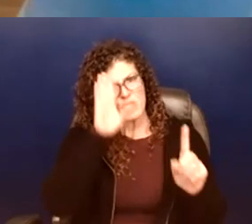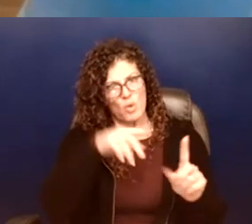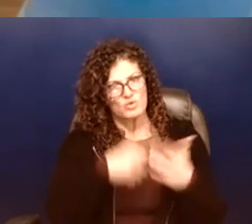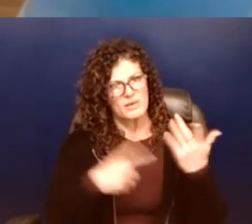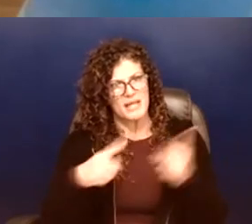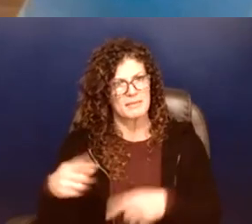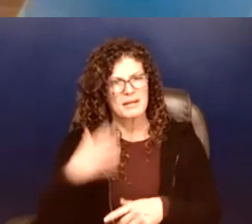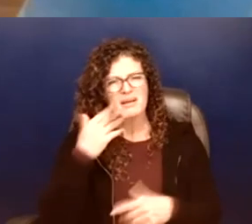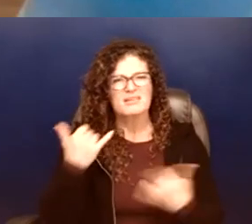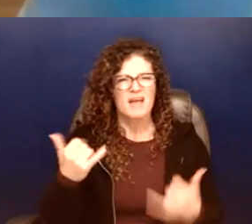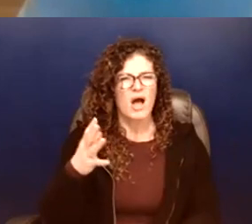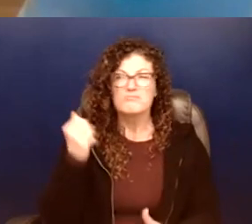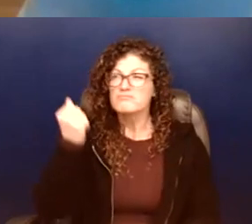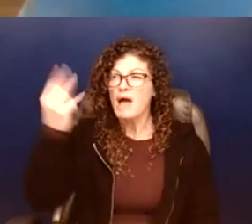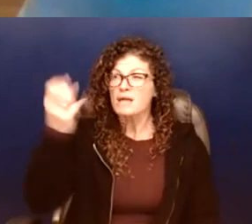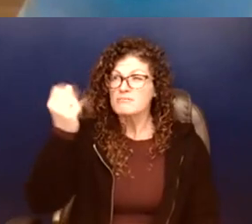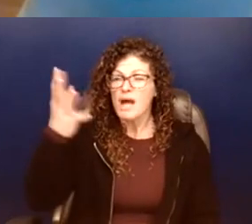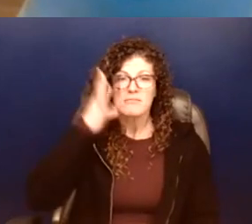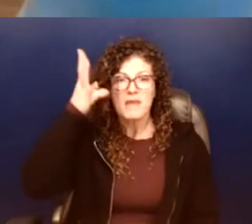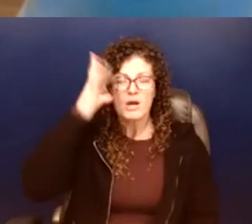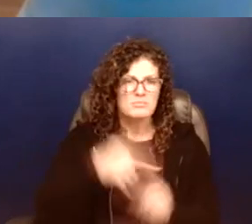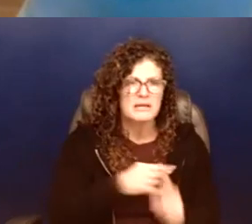parents, not enough staff.